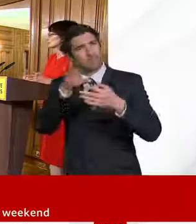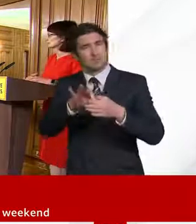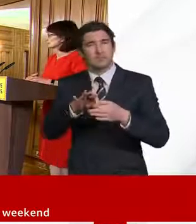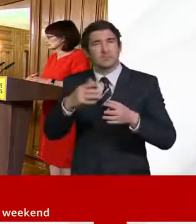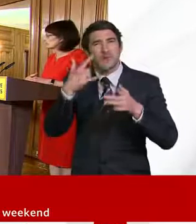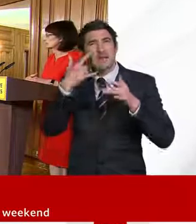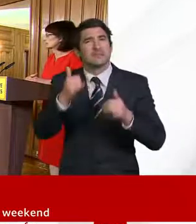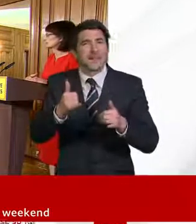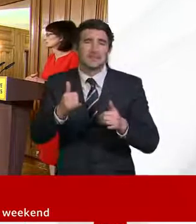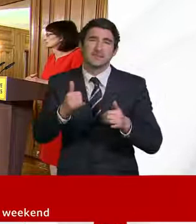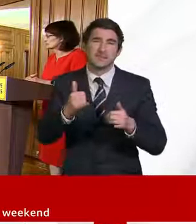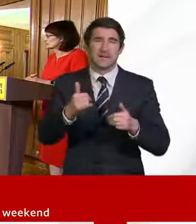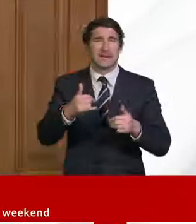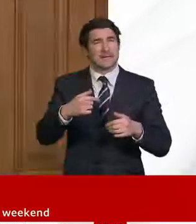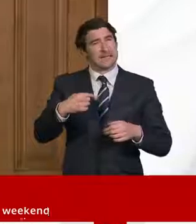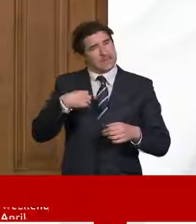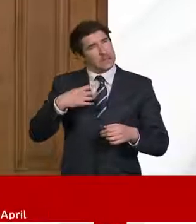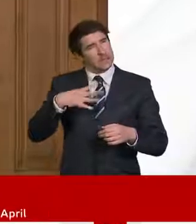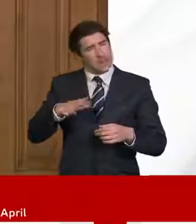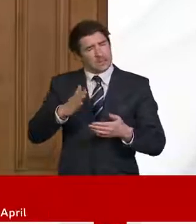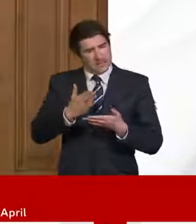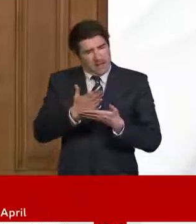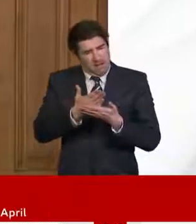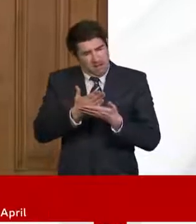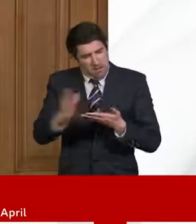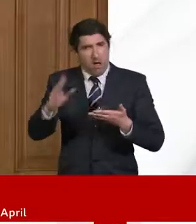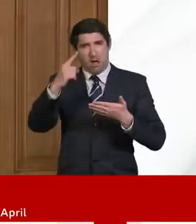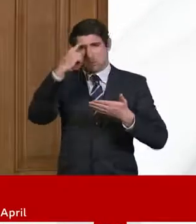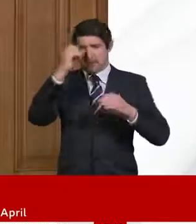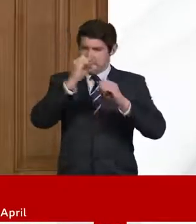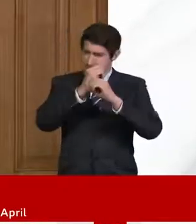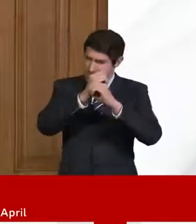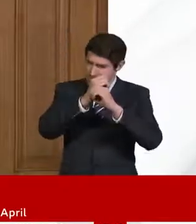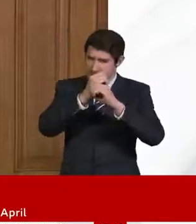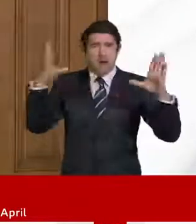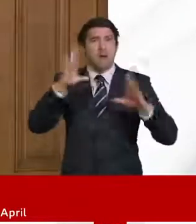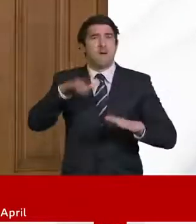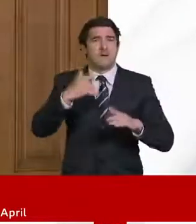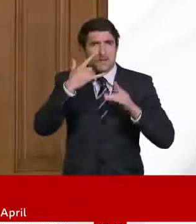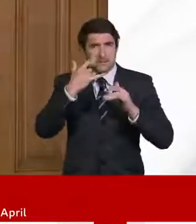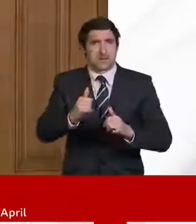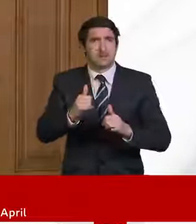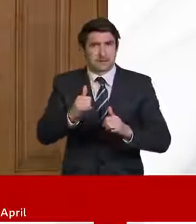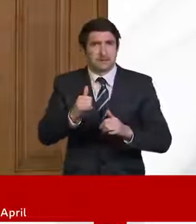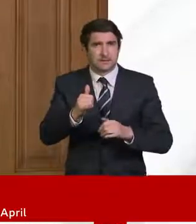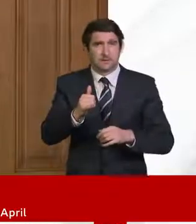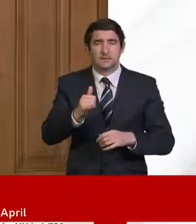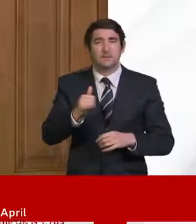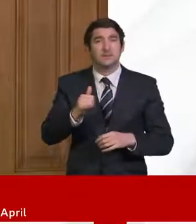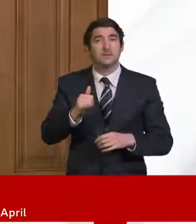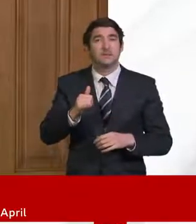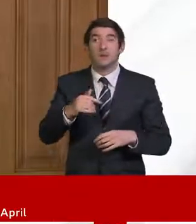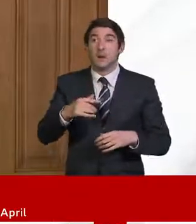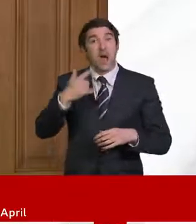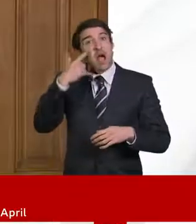a wasted effort, and we definitely want to be doing more testing. But you mentioned community testing. We have excellent community